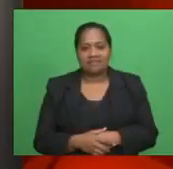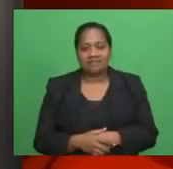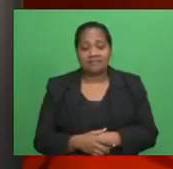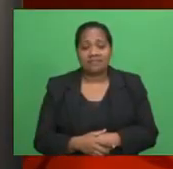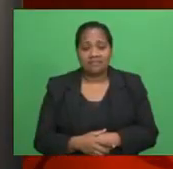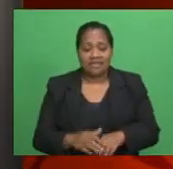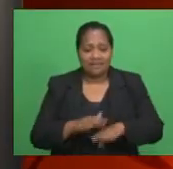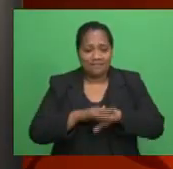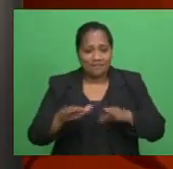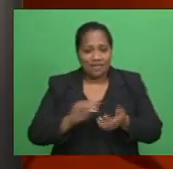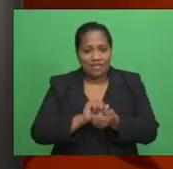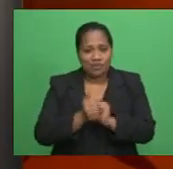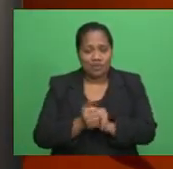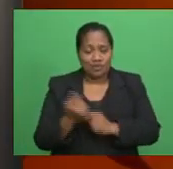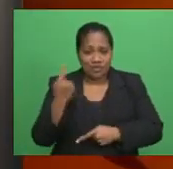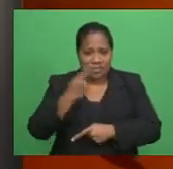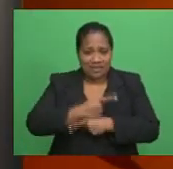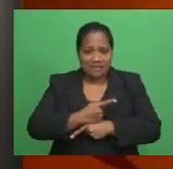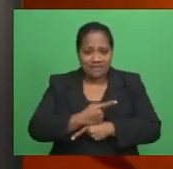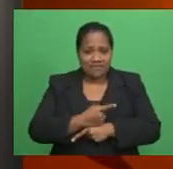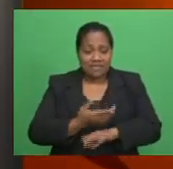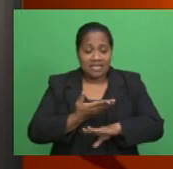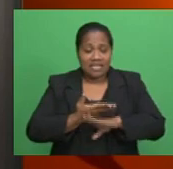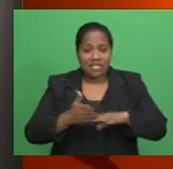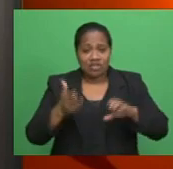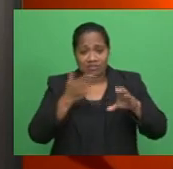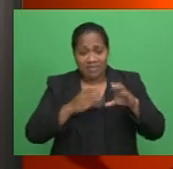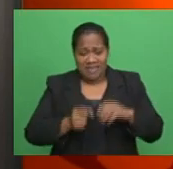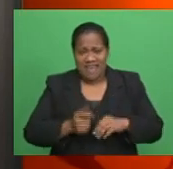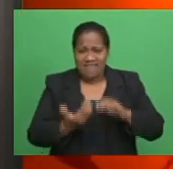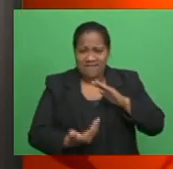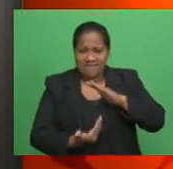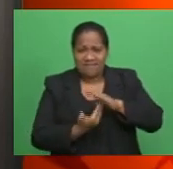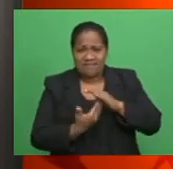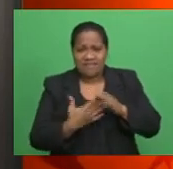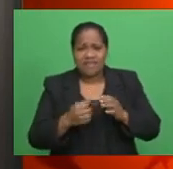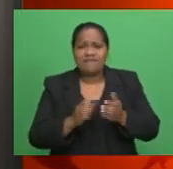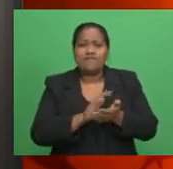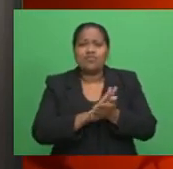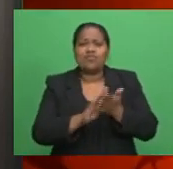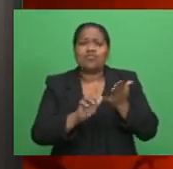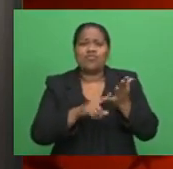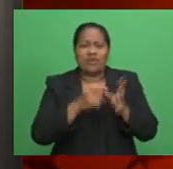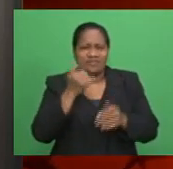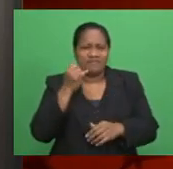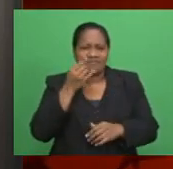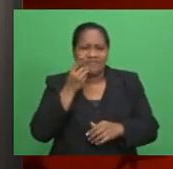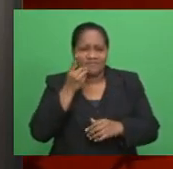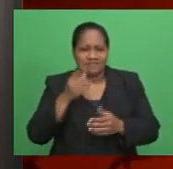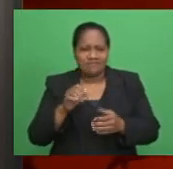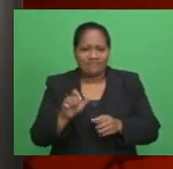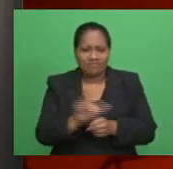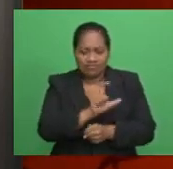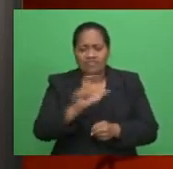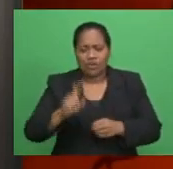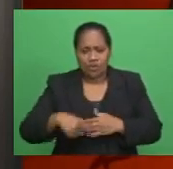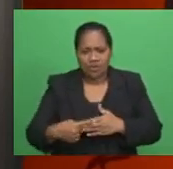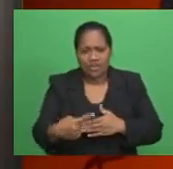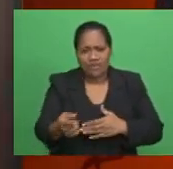That's it from Sports Tonight. In new media after the break, the Huawei 5G conflict continues. This and more coming